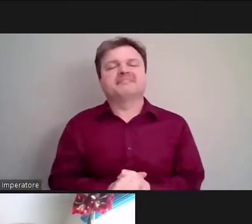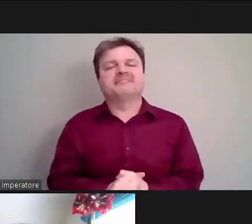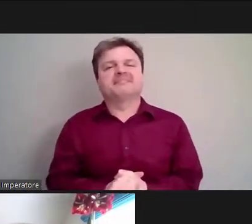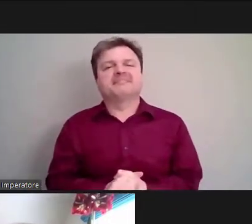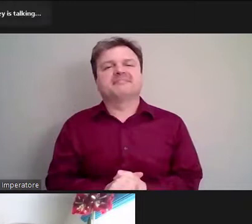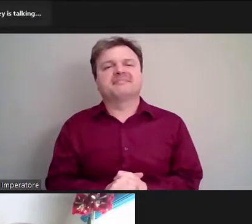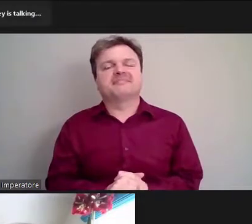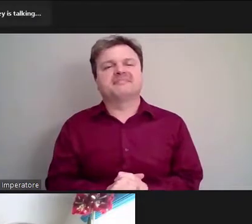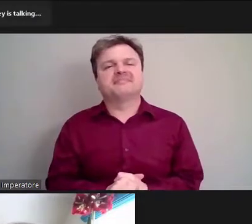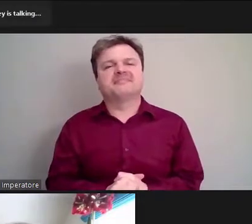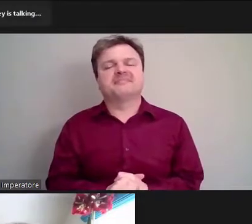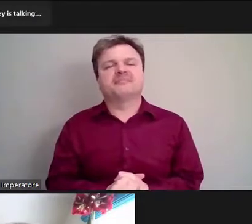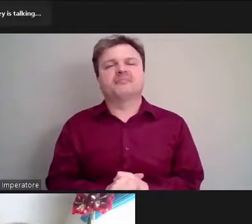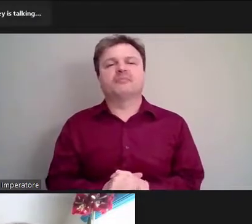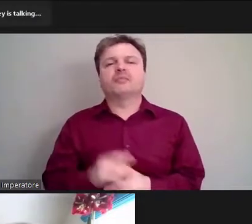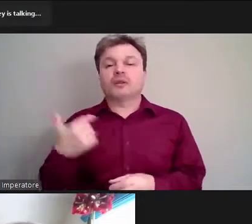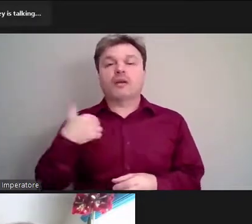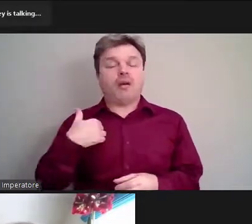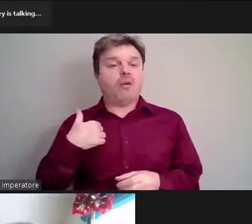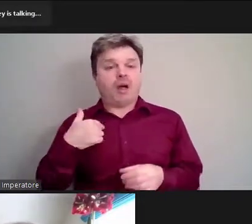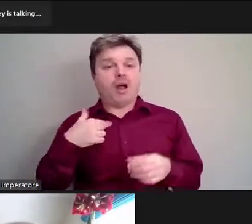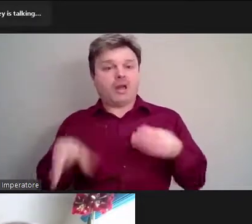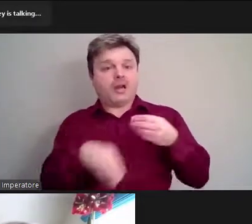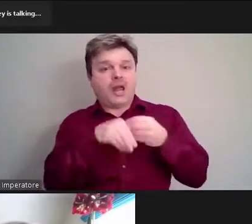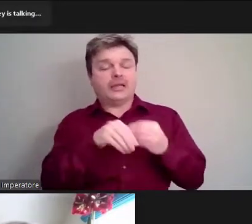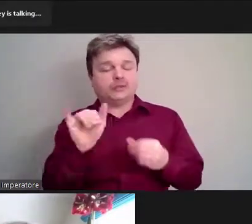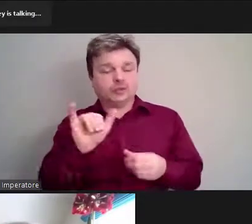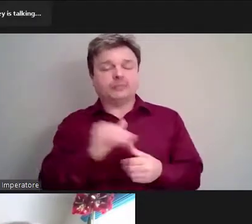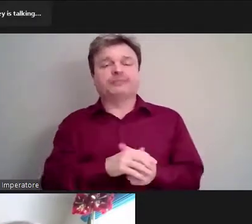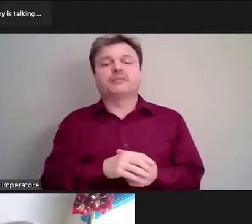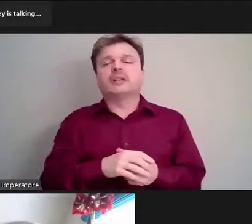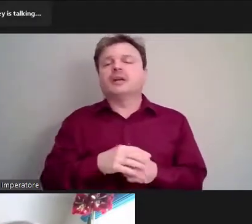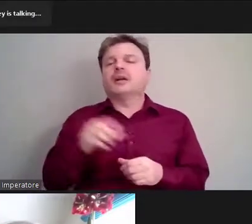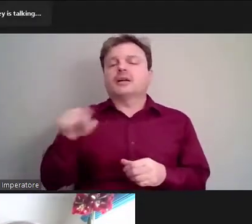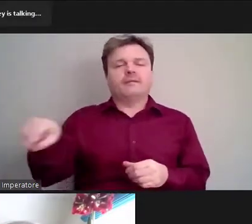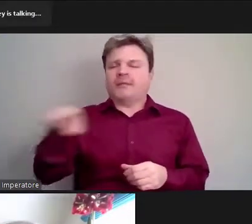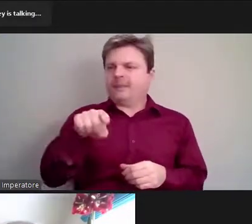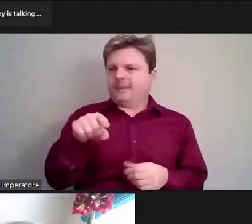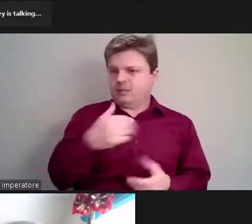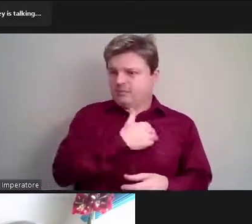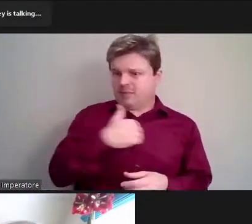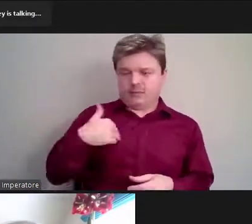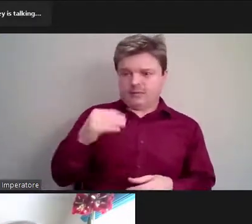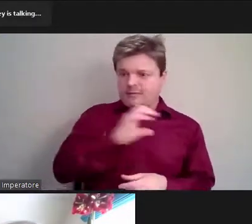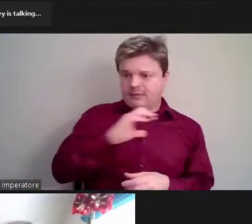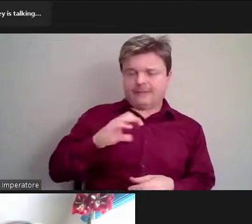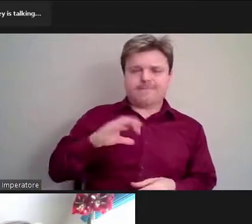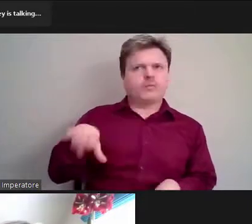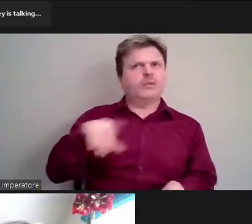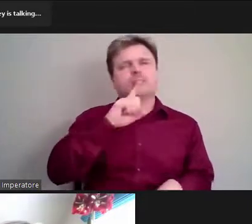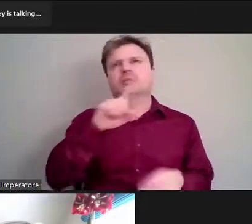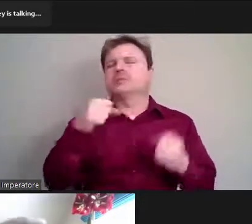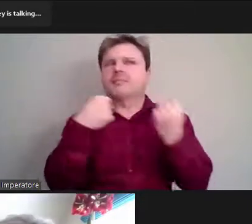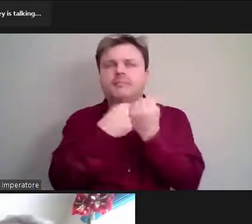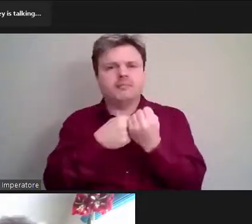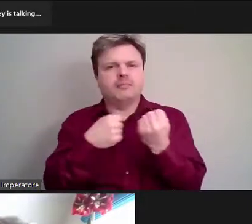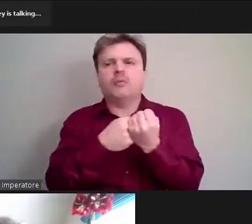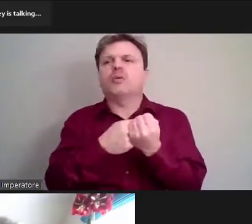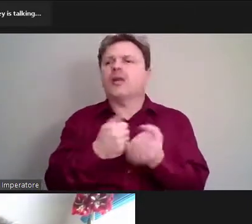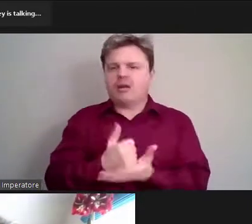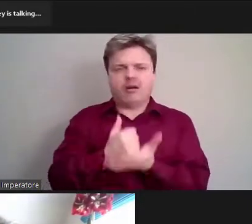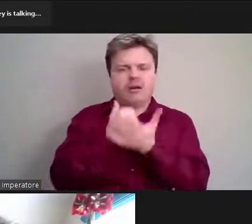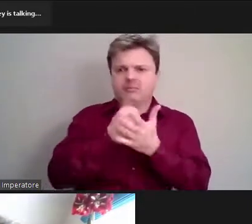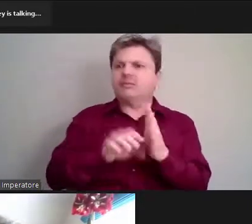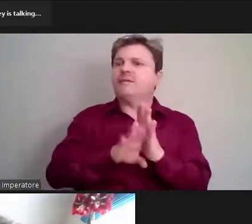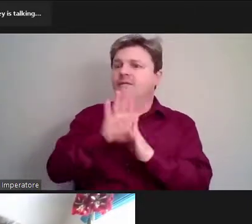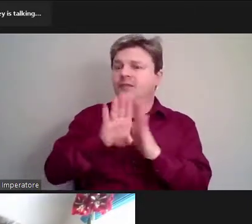And I'll interject for something that members of the committee have been really supportive with and helped develop the resources for this year.